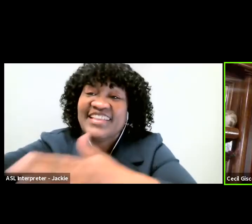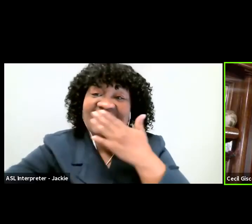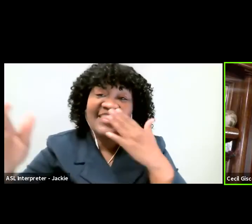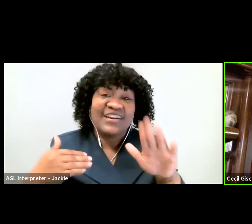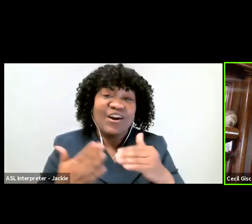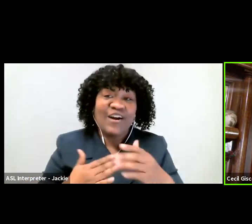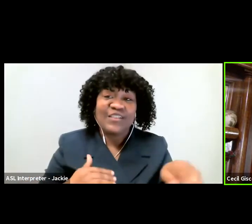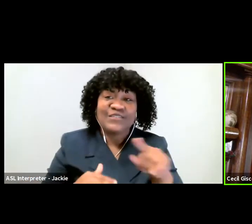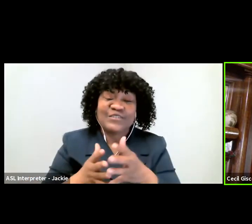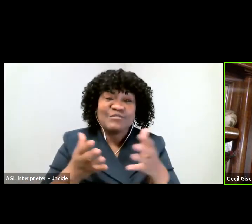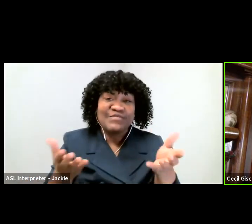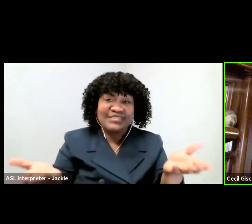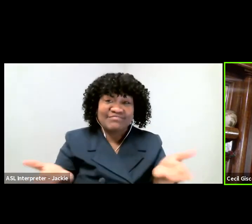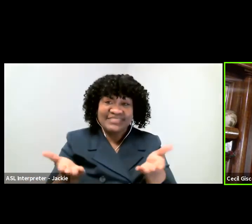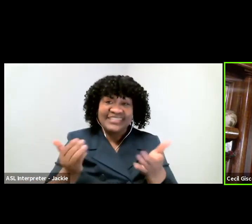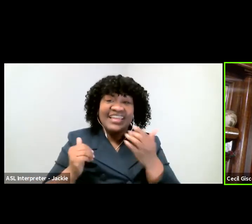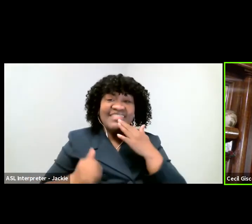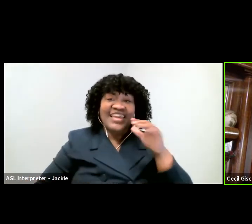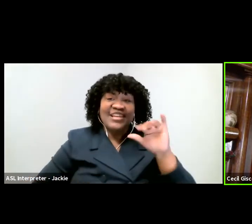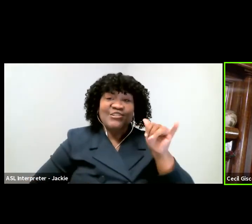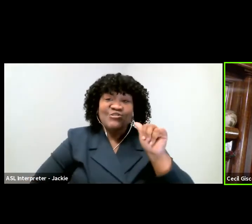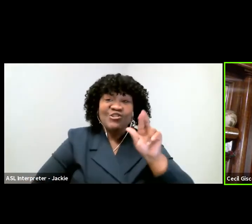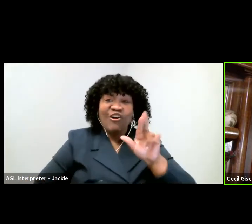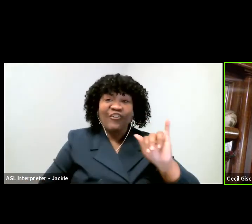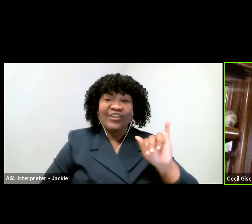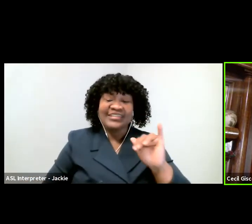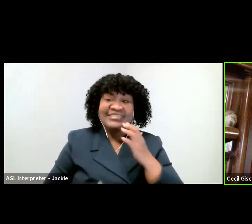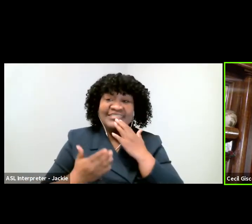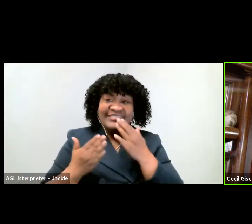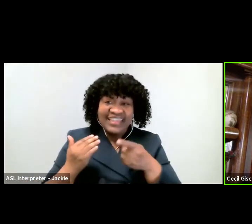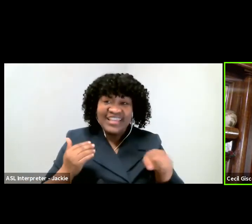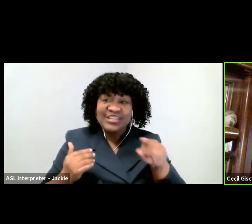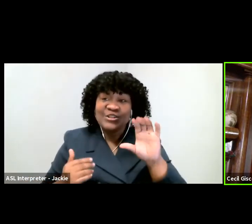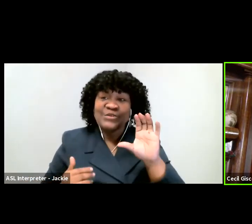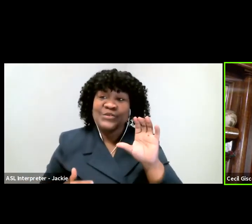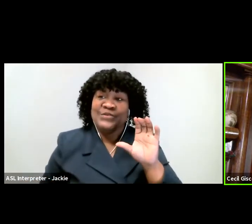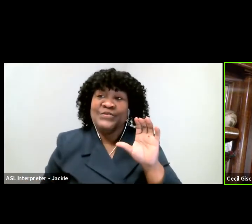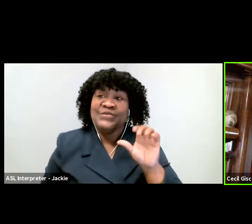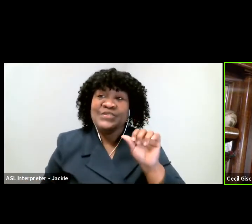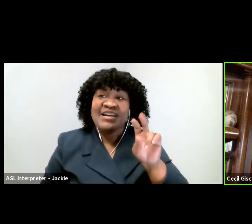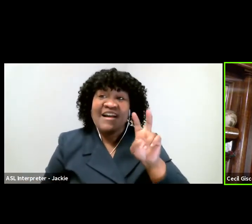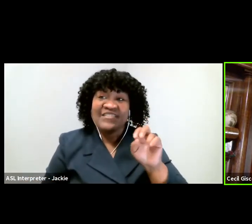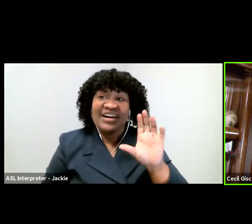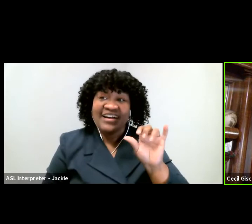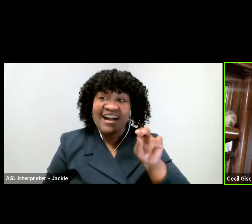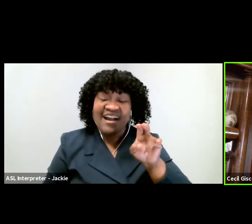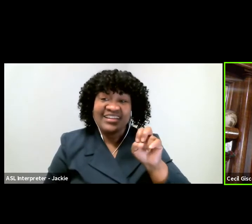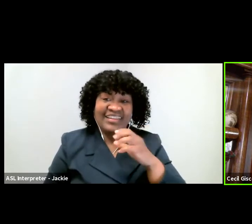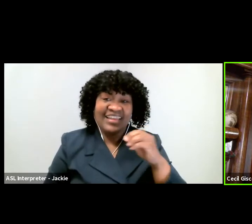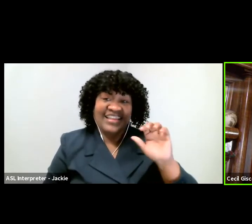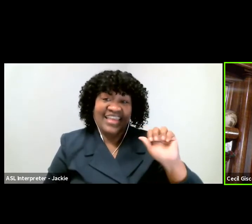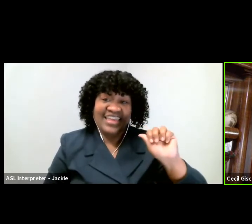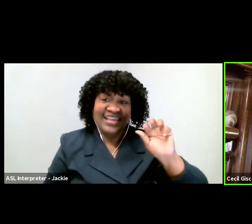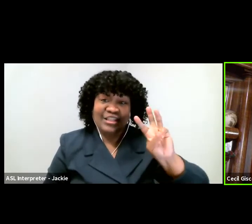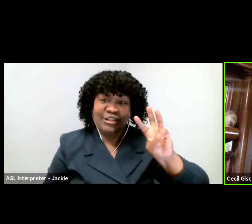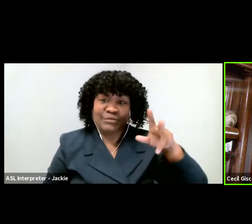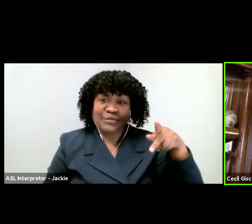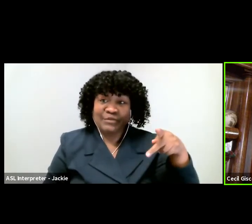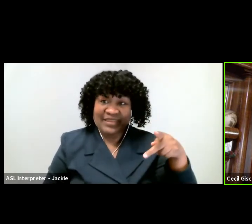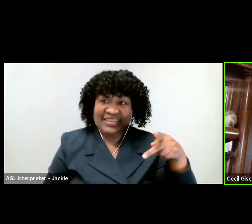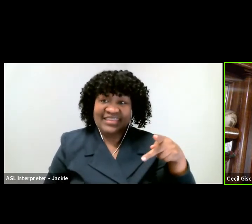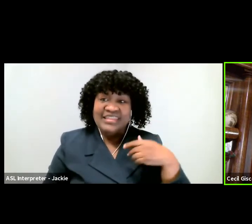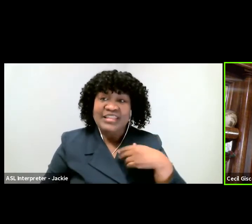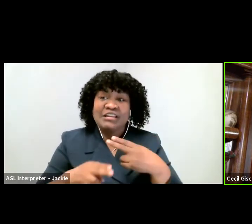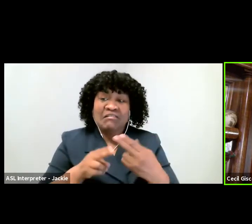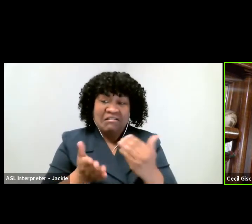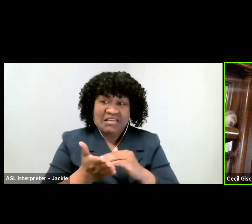Thank you all for being in attendance. Thank you, Jari. Thank you to Cave Canem and to AWP. I'm Cecil